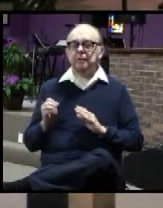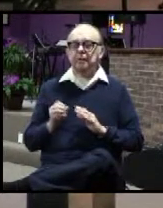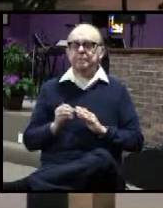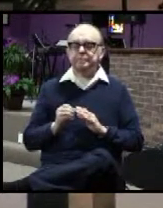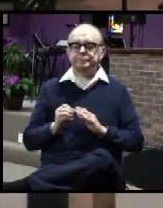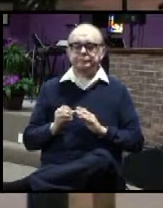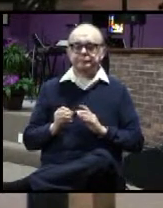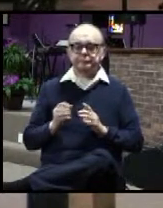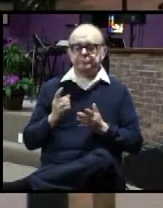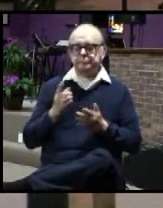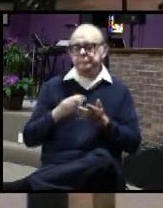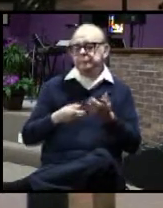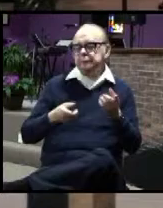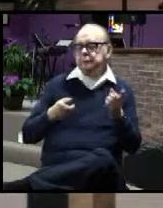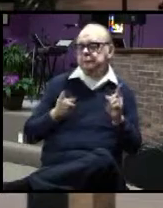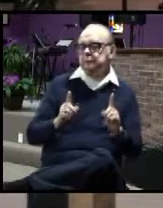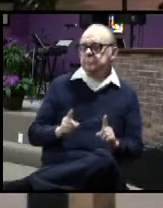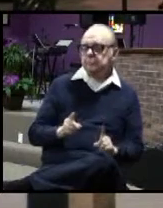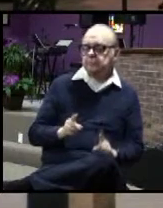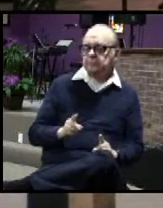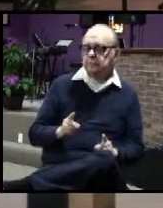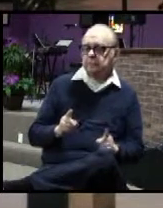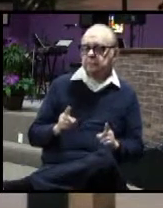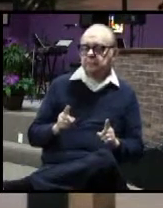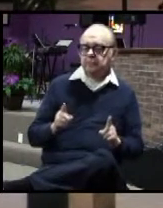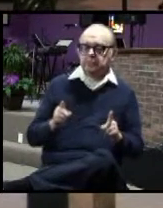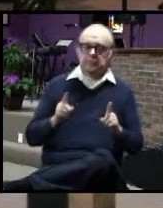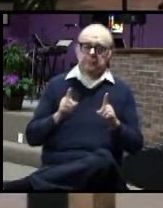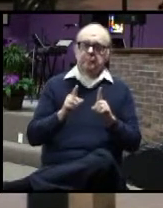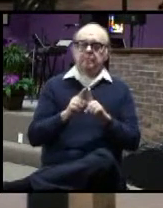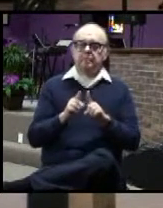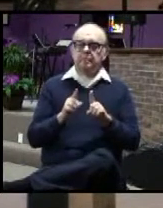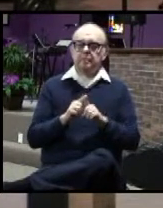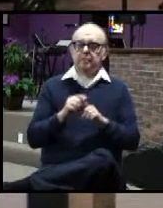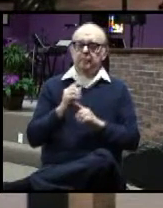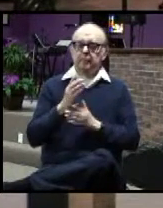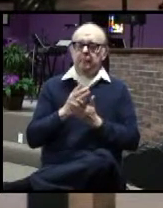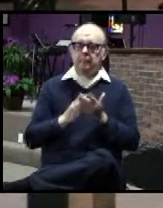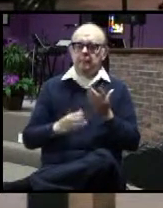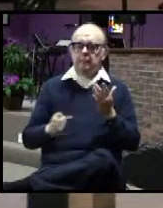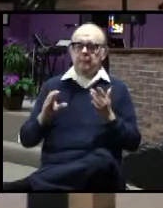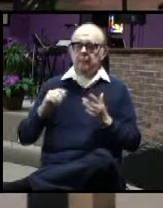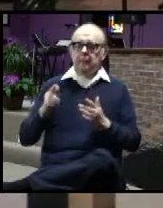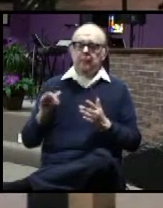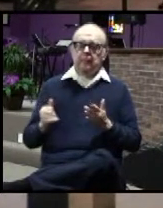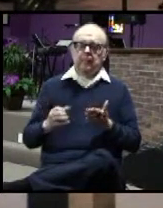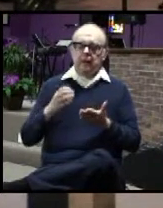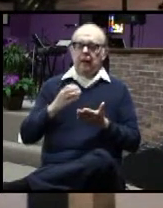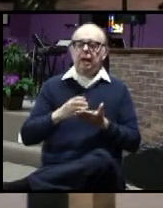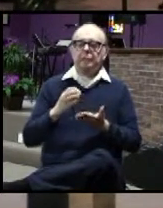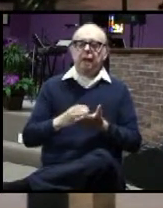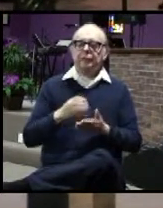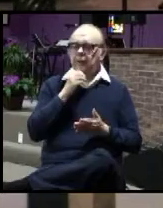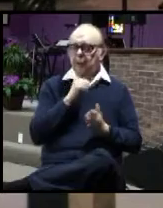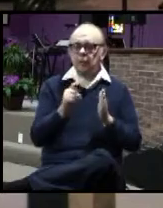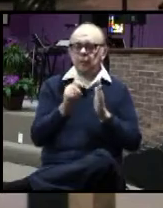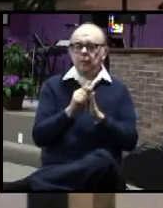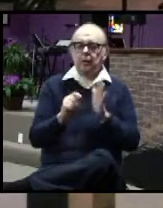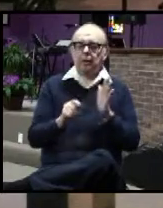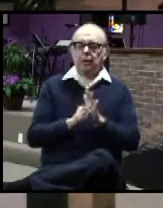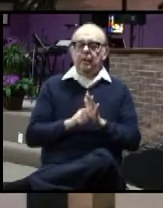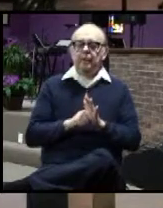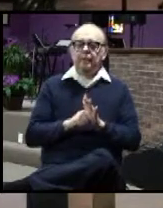what would happen is that just like some of the clay pots in the Old Testament, they're